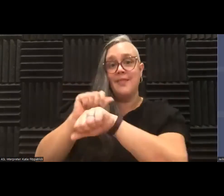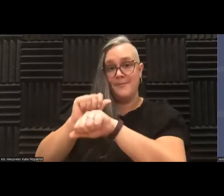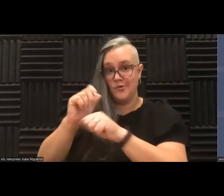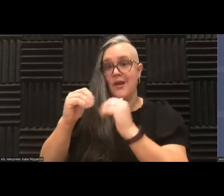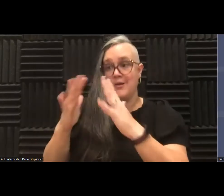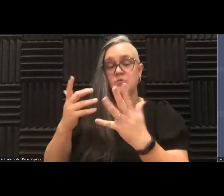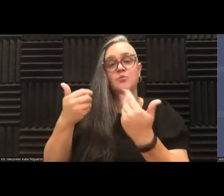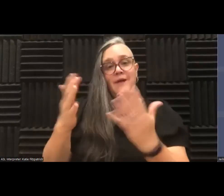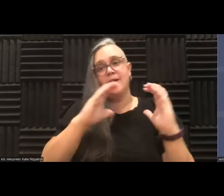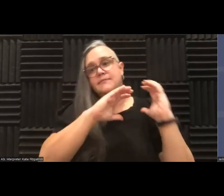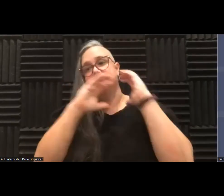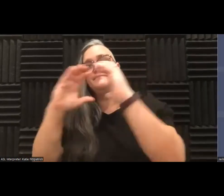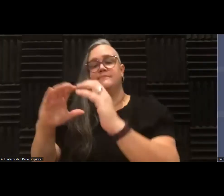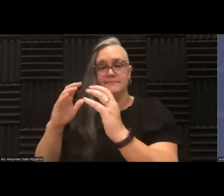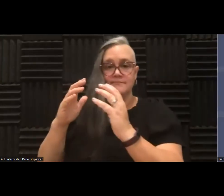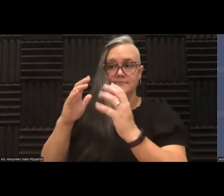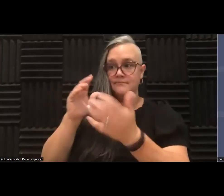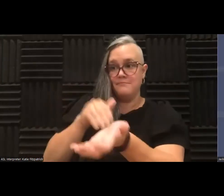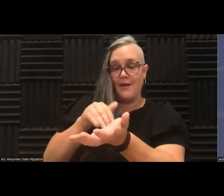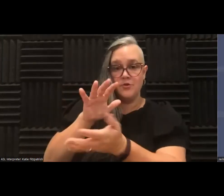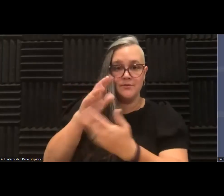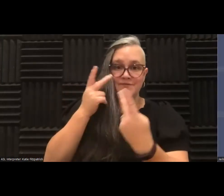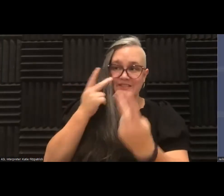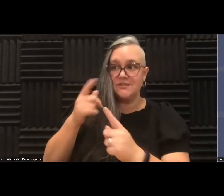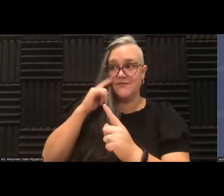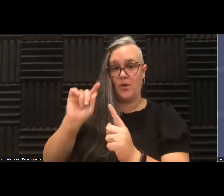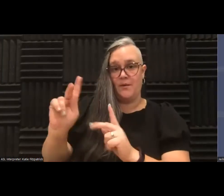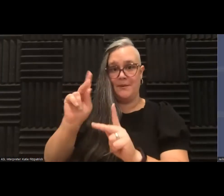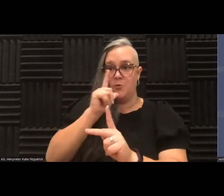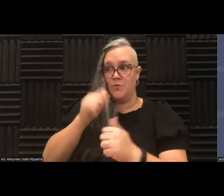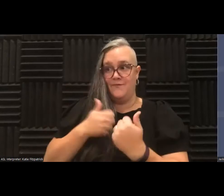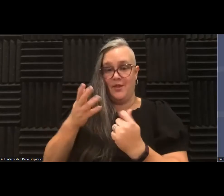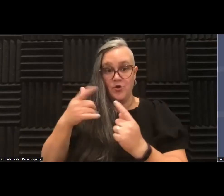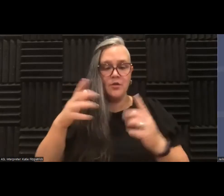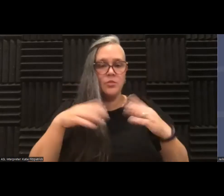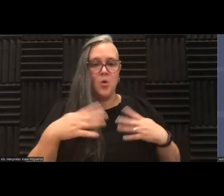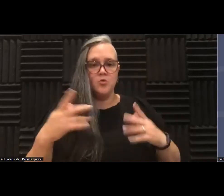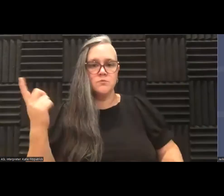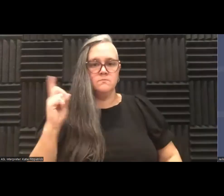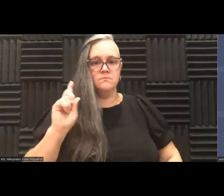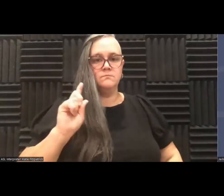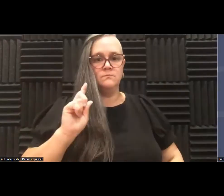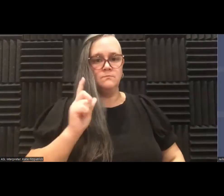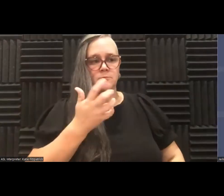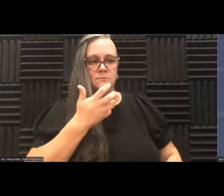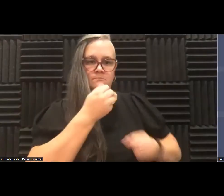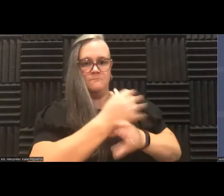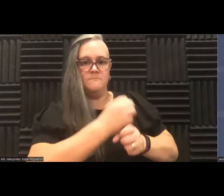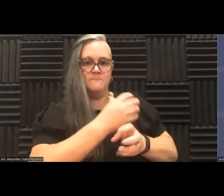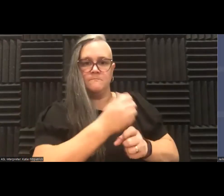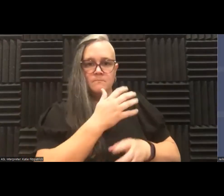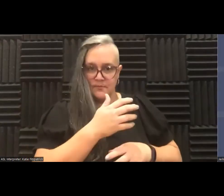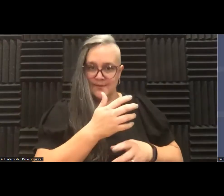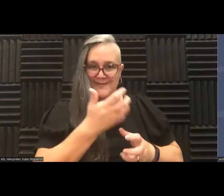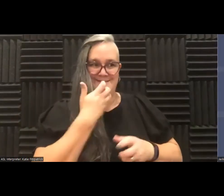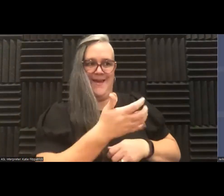medical visits to the farm workers residing there. And the owner came over and yelled at the health